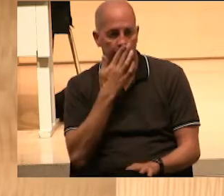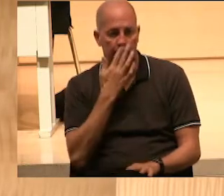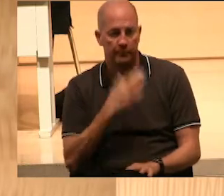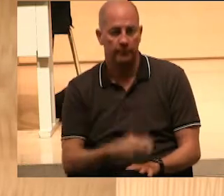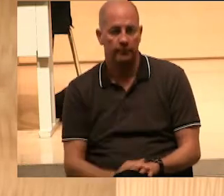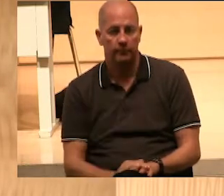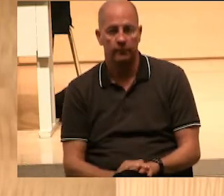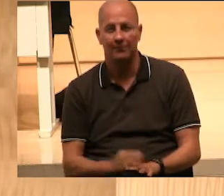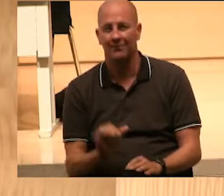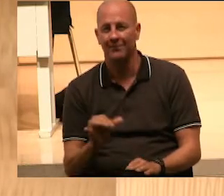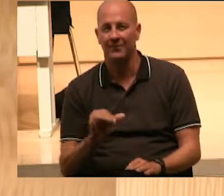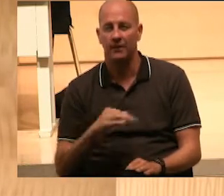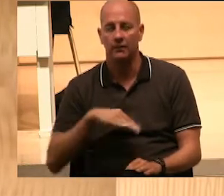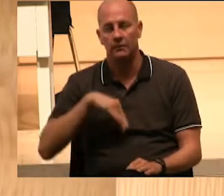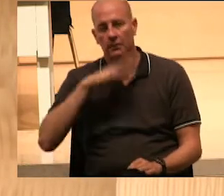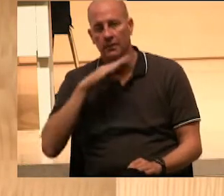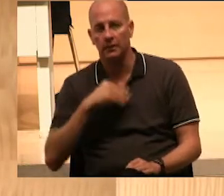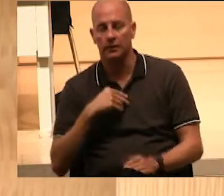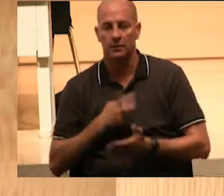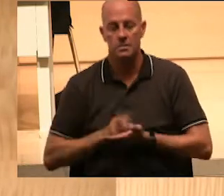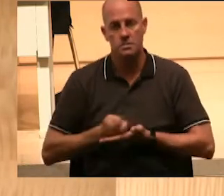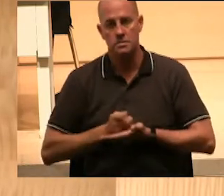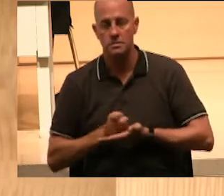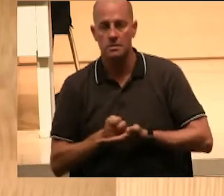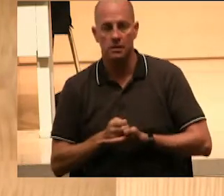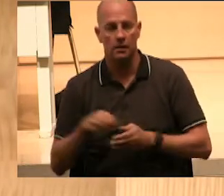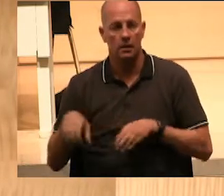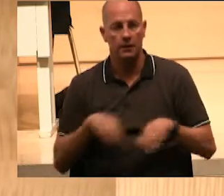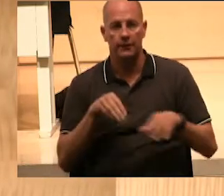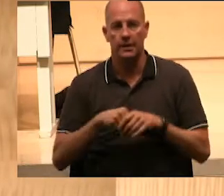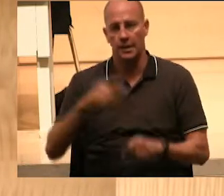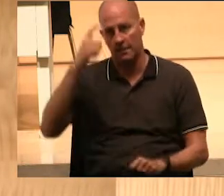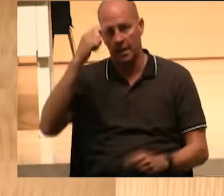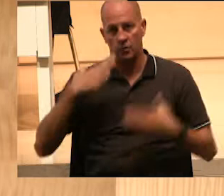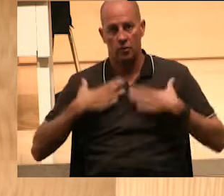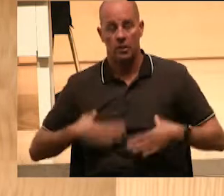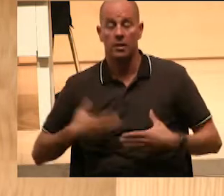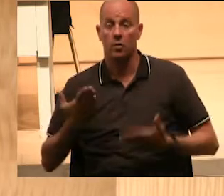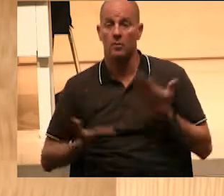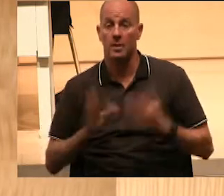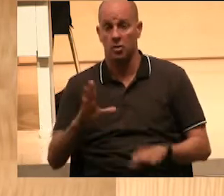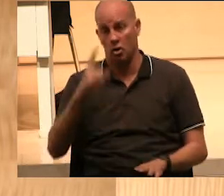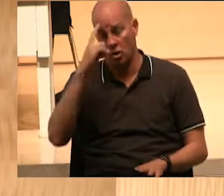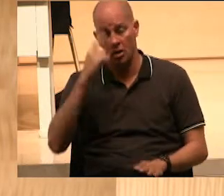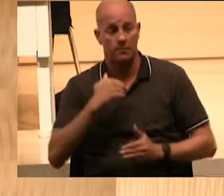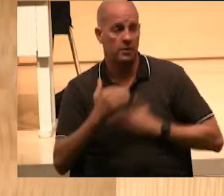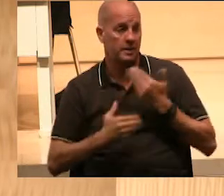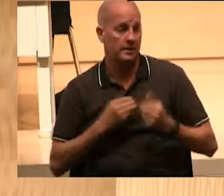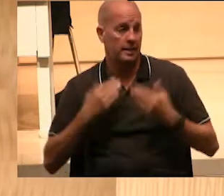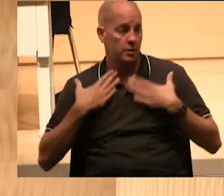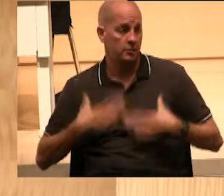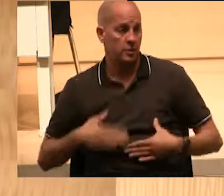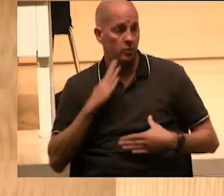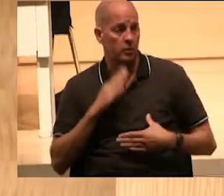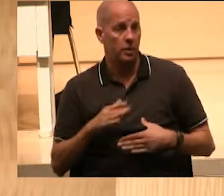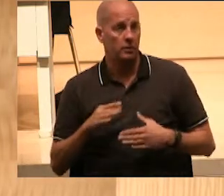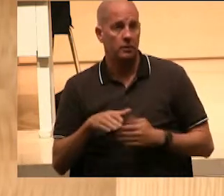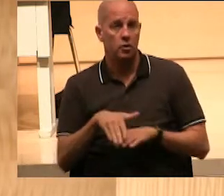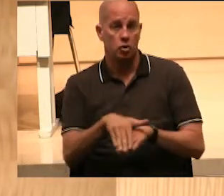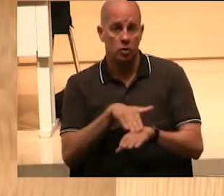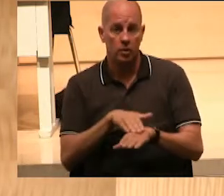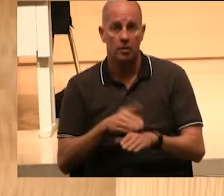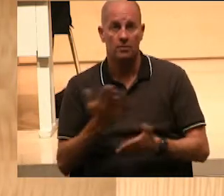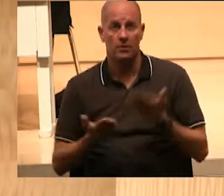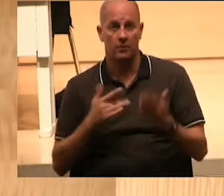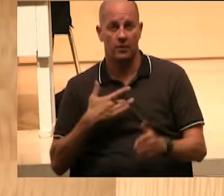of restless activity in the body and in the mind, or people can be slowed down. There's fatigue and loss of energy,